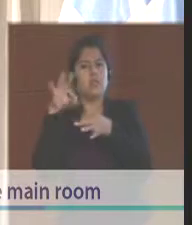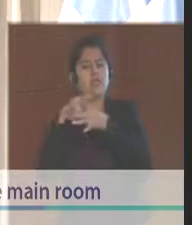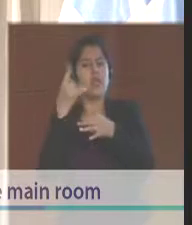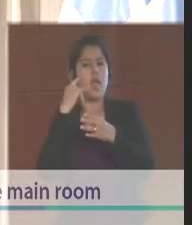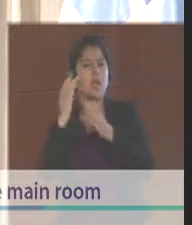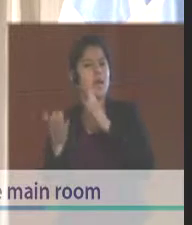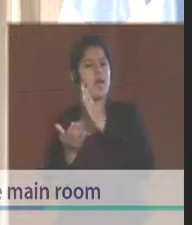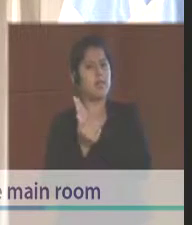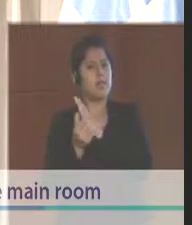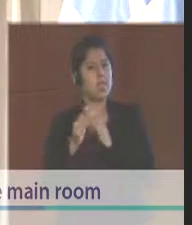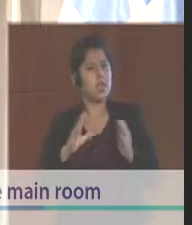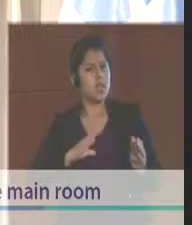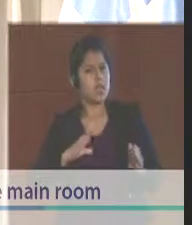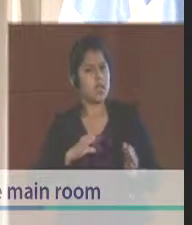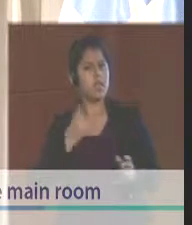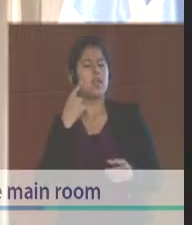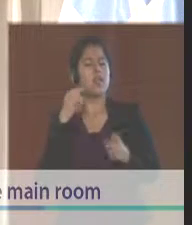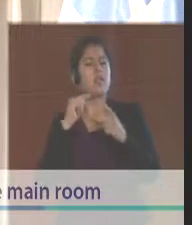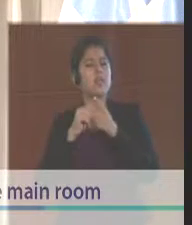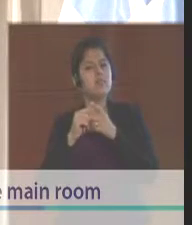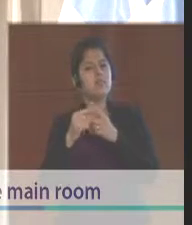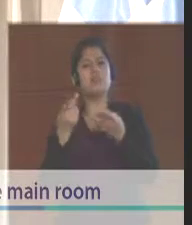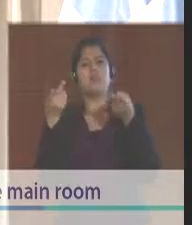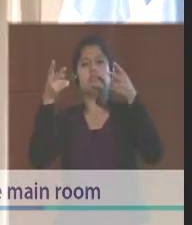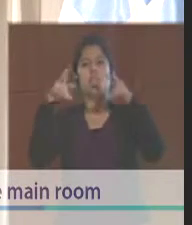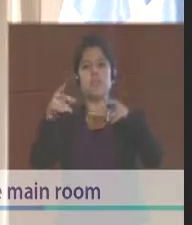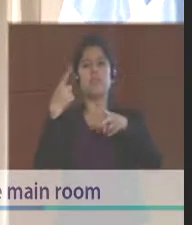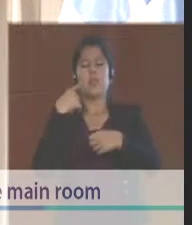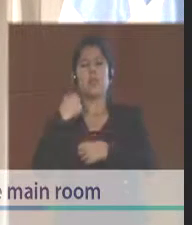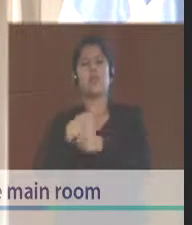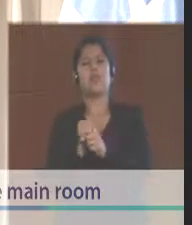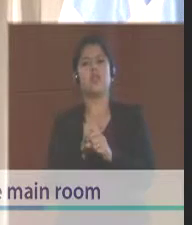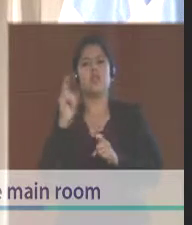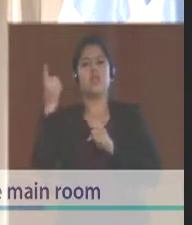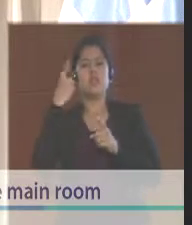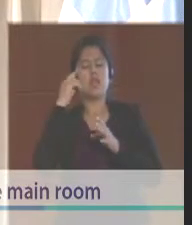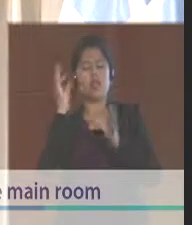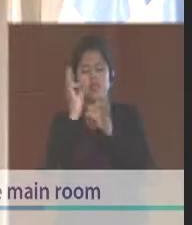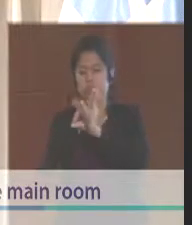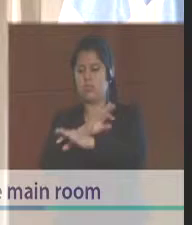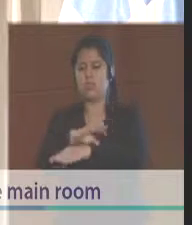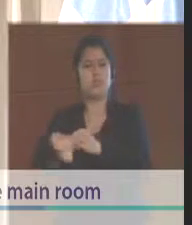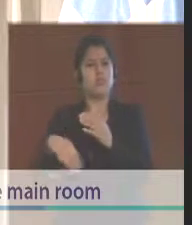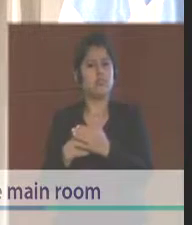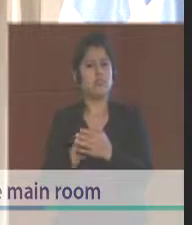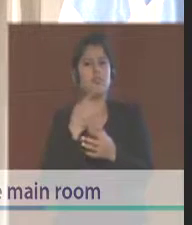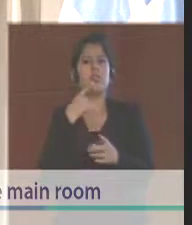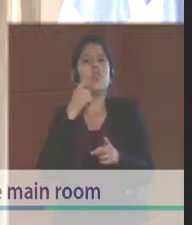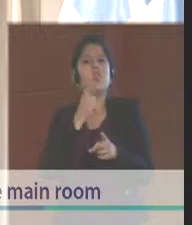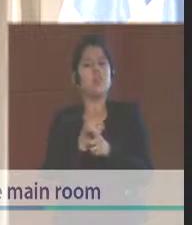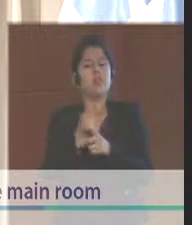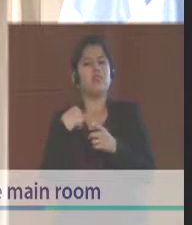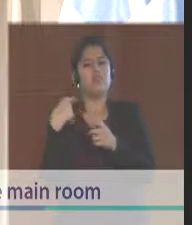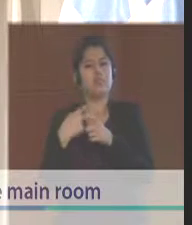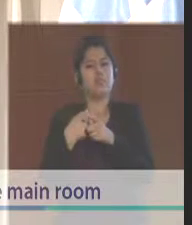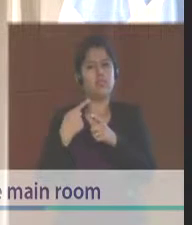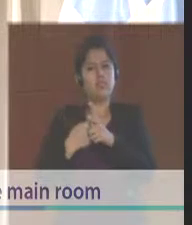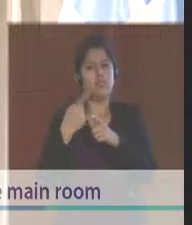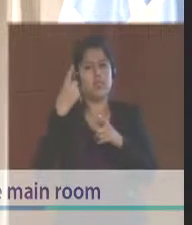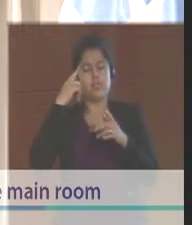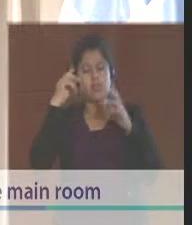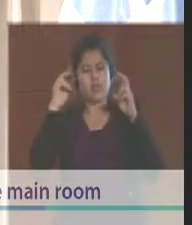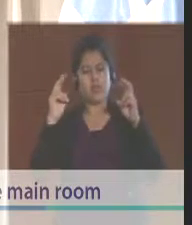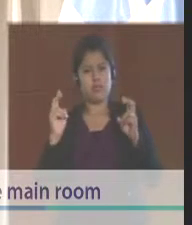hampers both the facilitation of technical and logistic capacities, as well as working on preventive